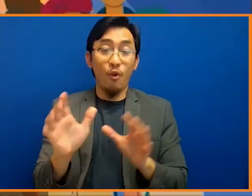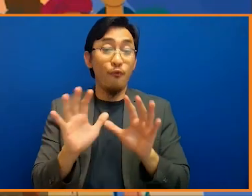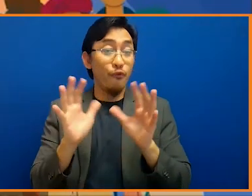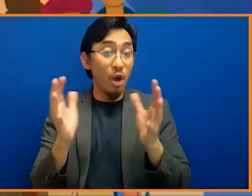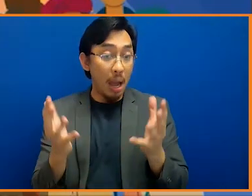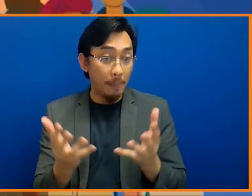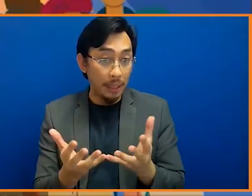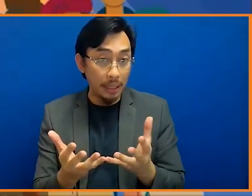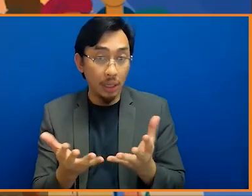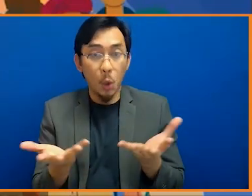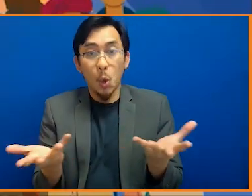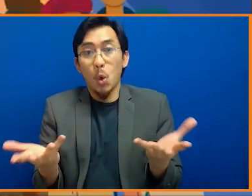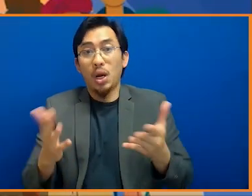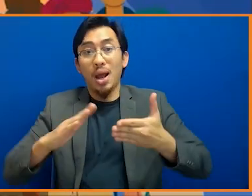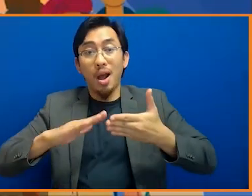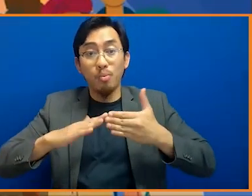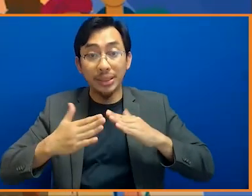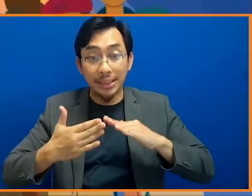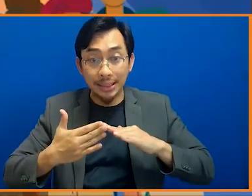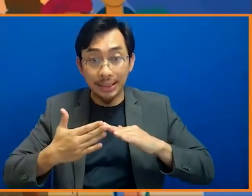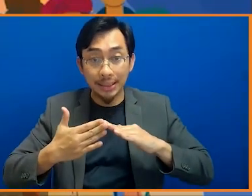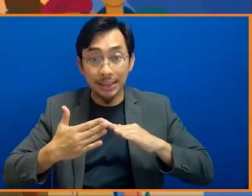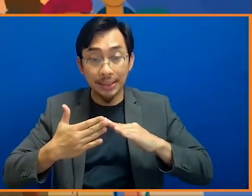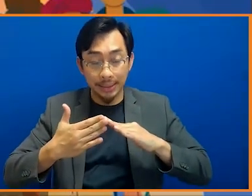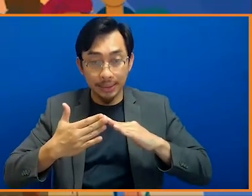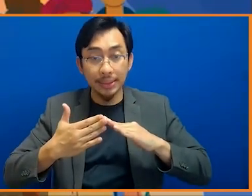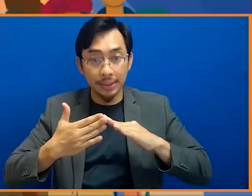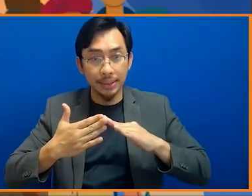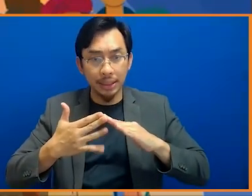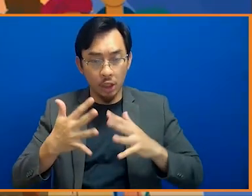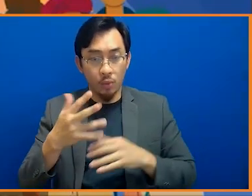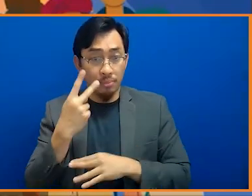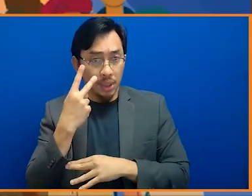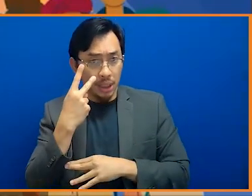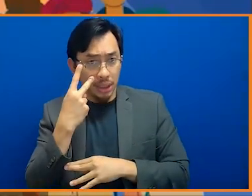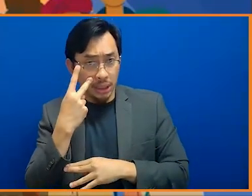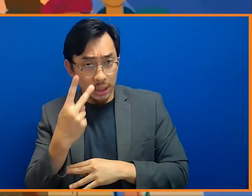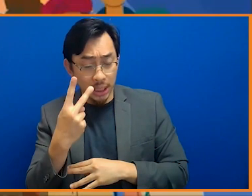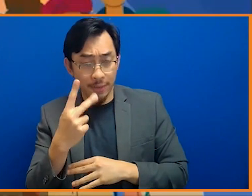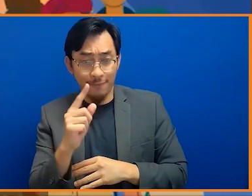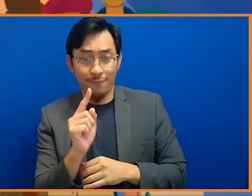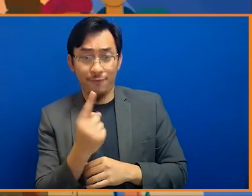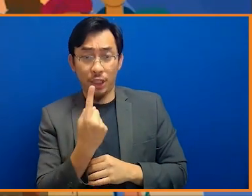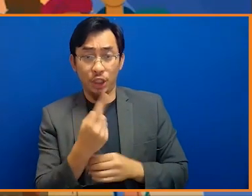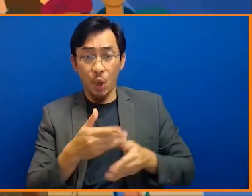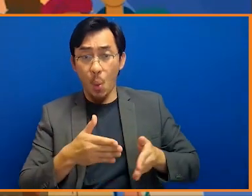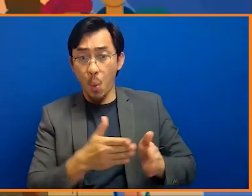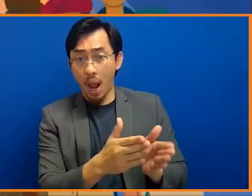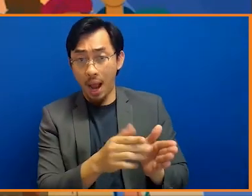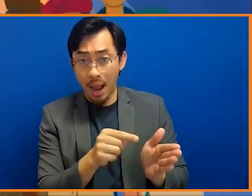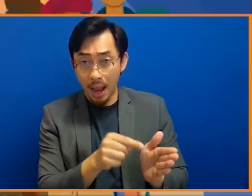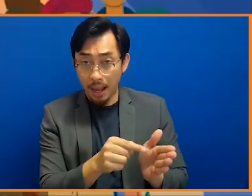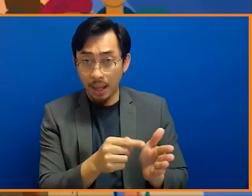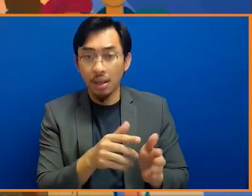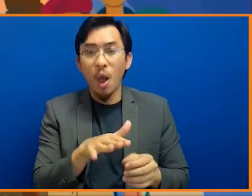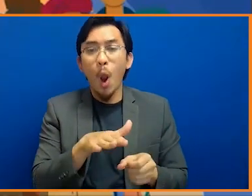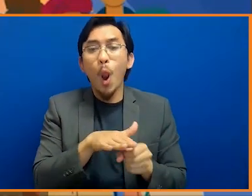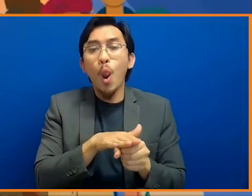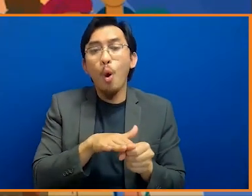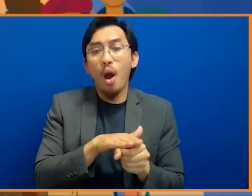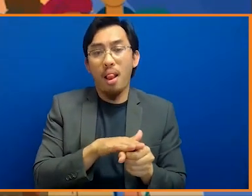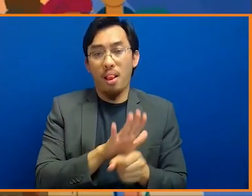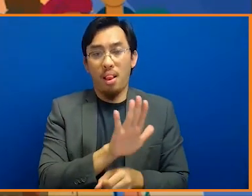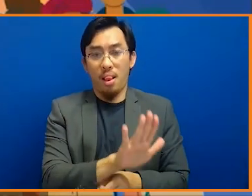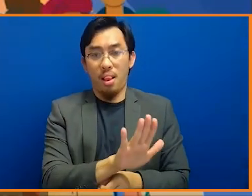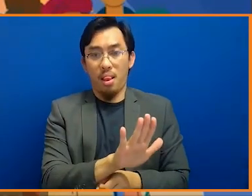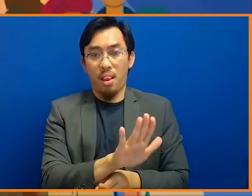also to the family and then the community, and make sure that the approach that we do is based on the